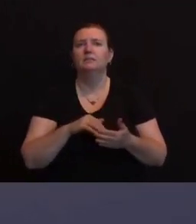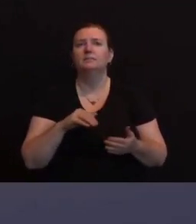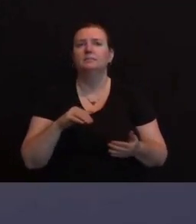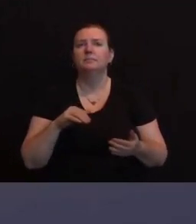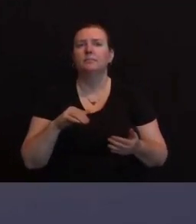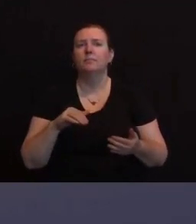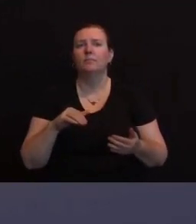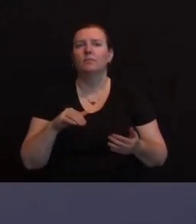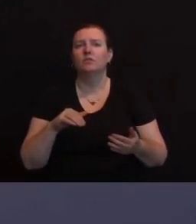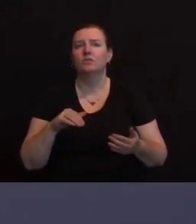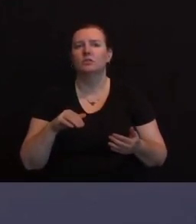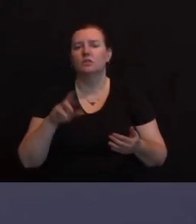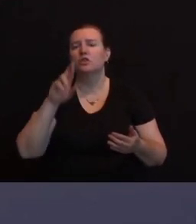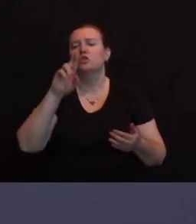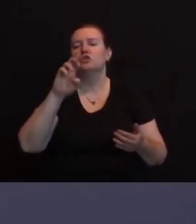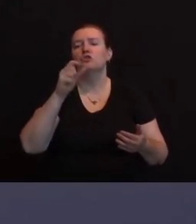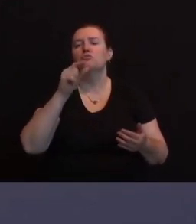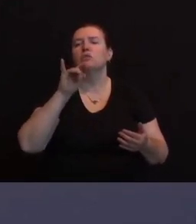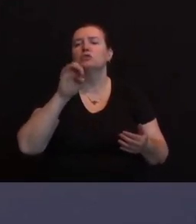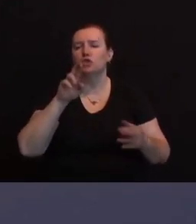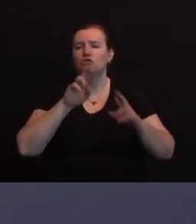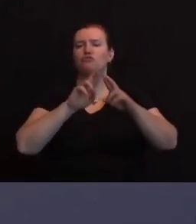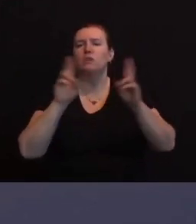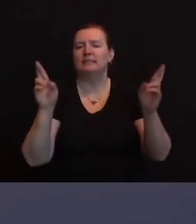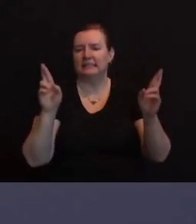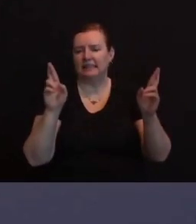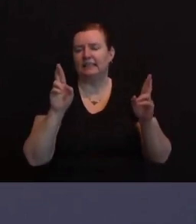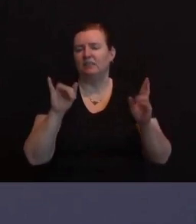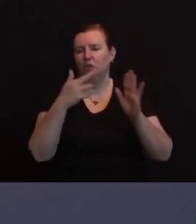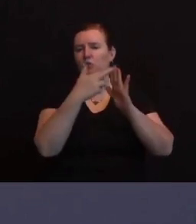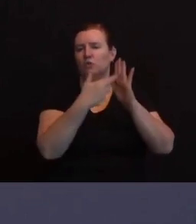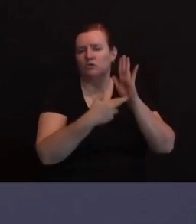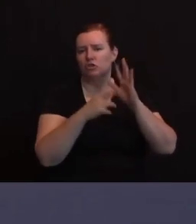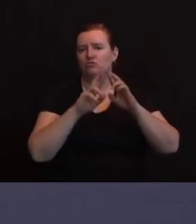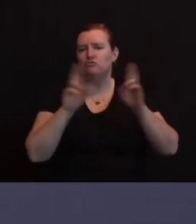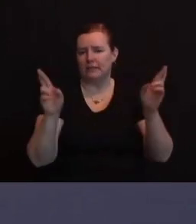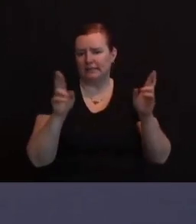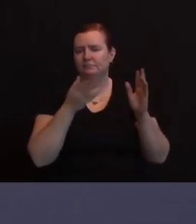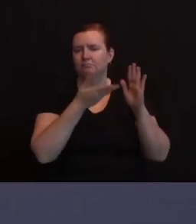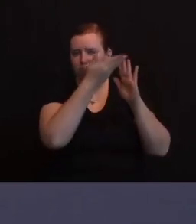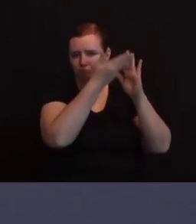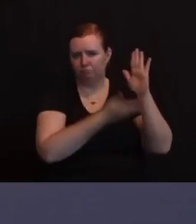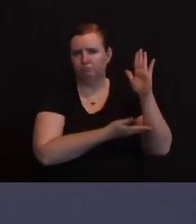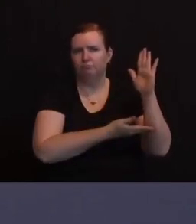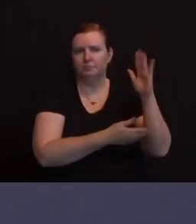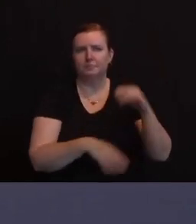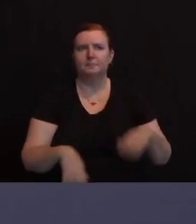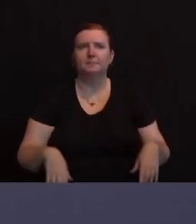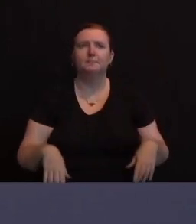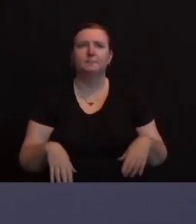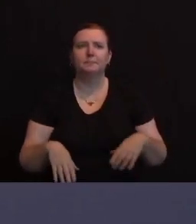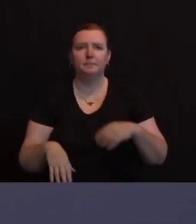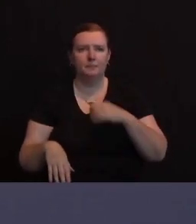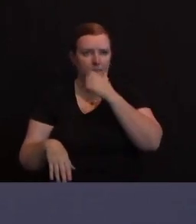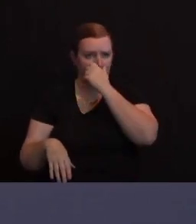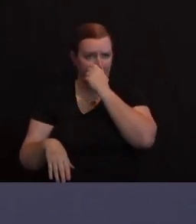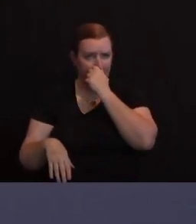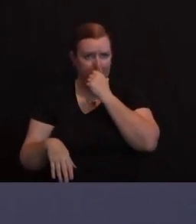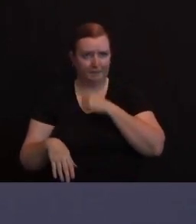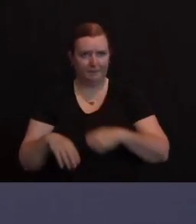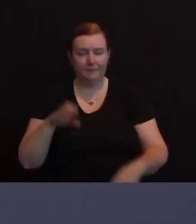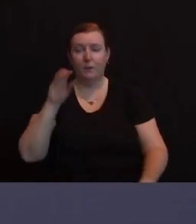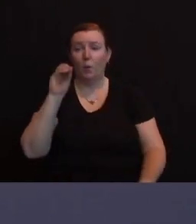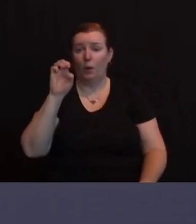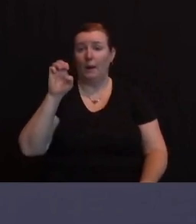registerready.nj.gov, and the overall OEM site is ready.nj.gov, where you can get not only